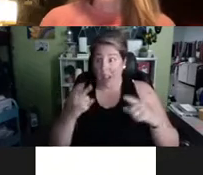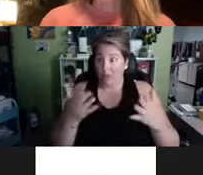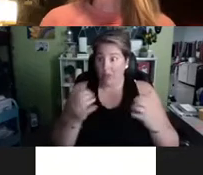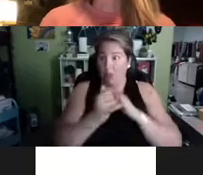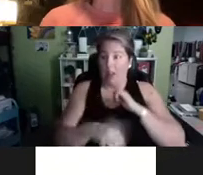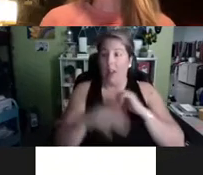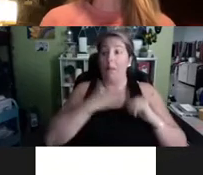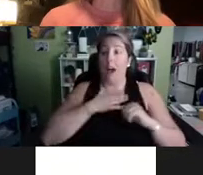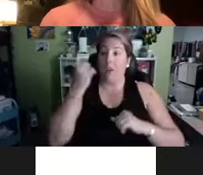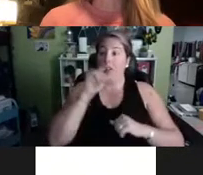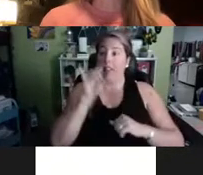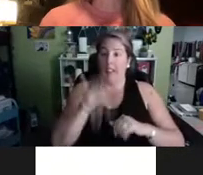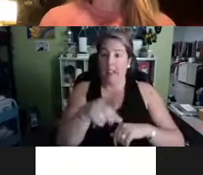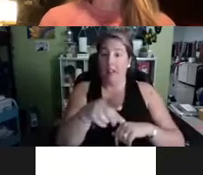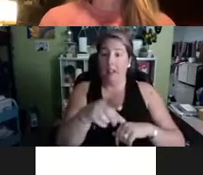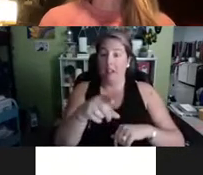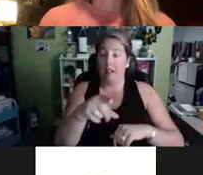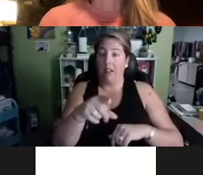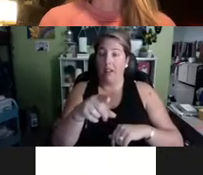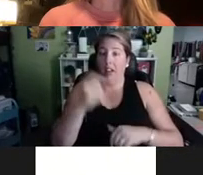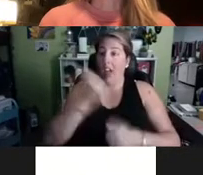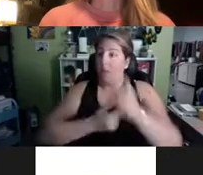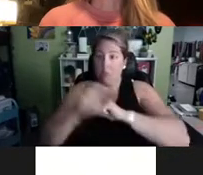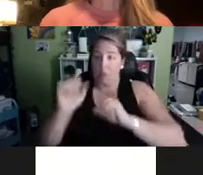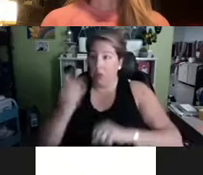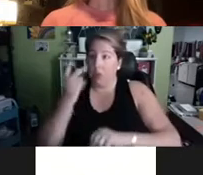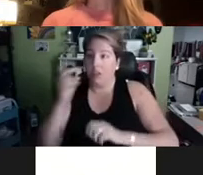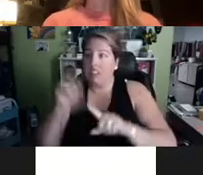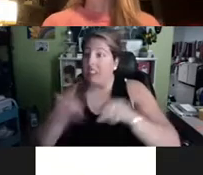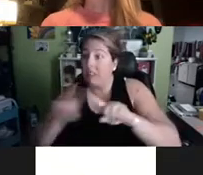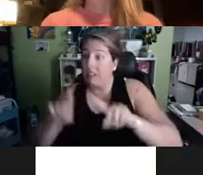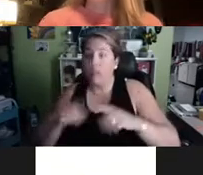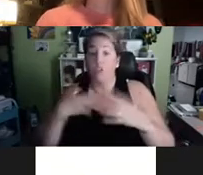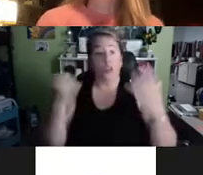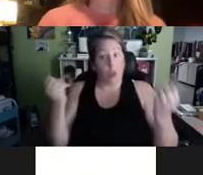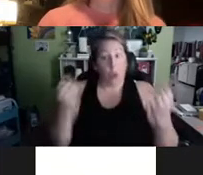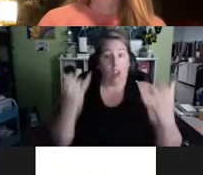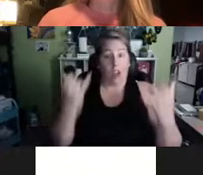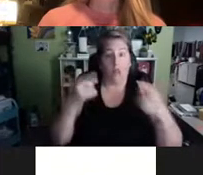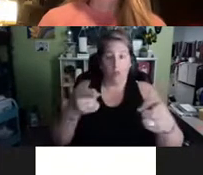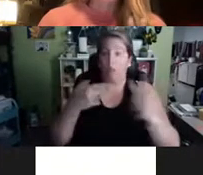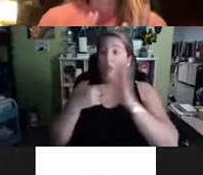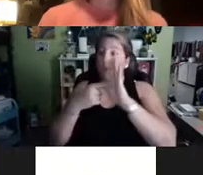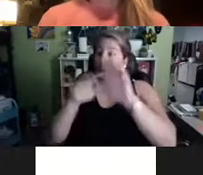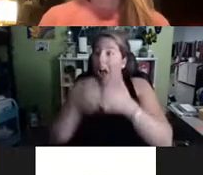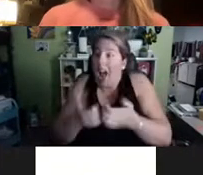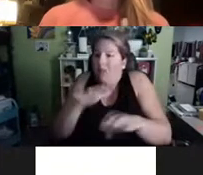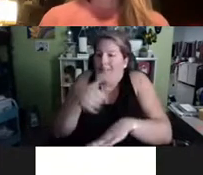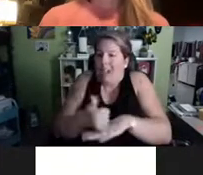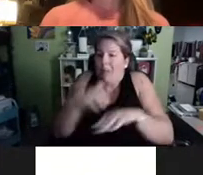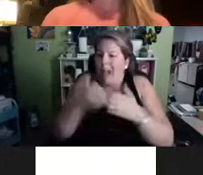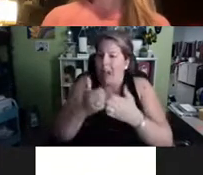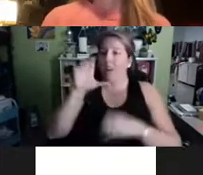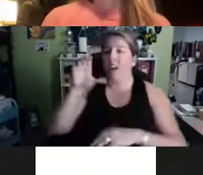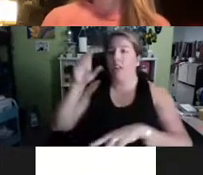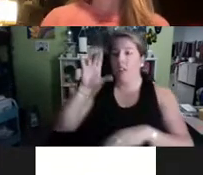like. Everyone's could look different, which is pretty cool. So I'm going to walk you through. I just went to Canva.